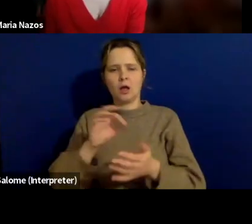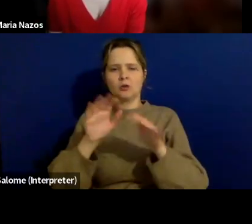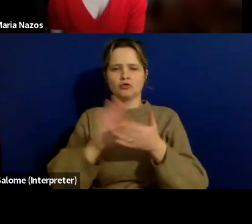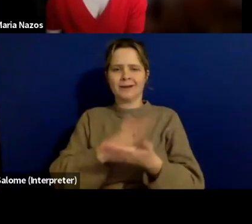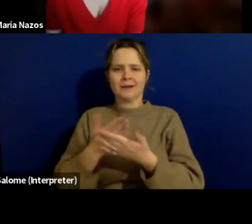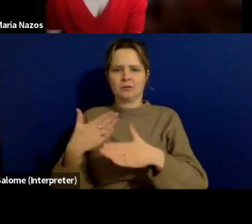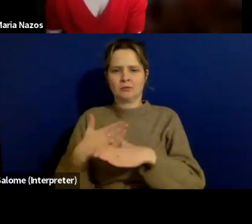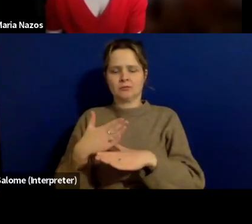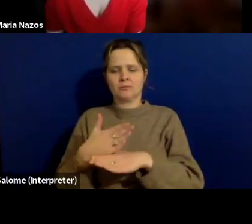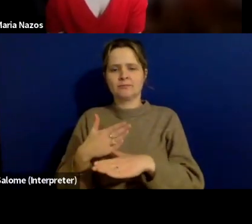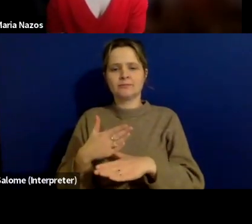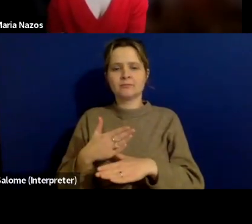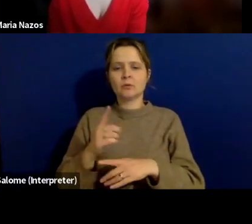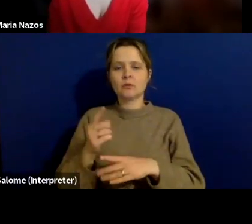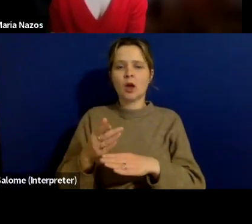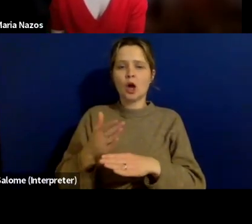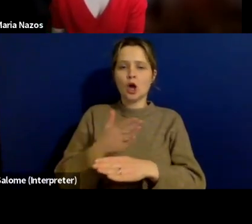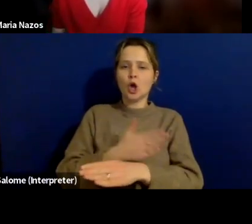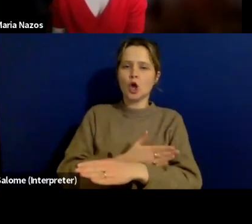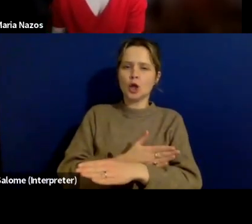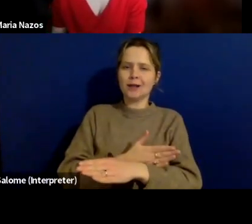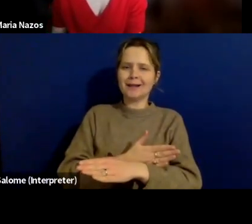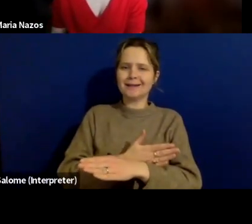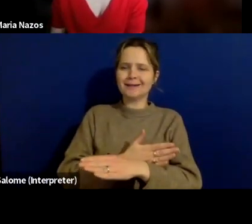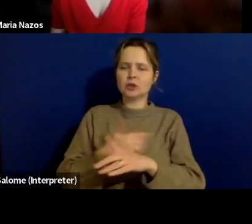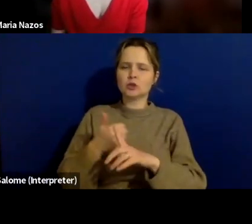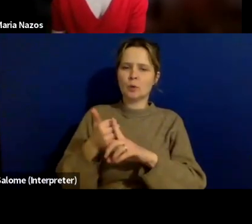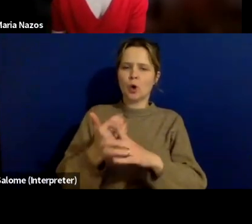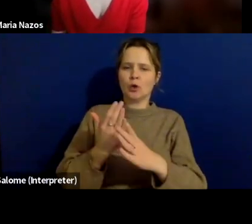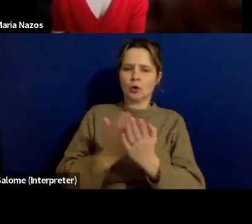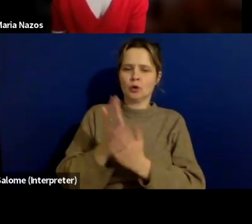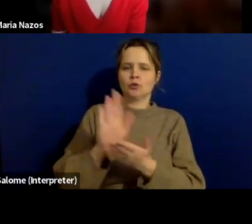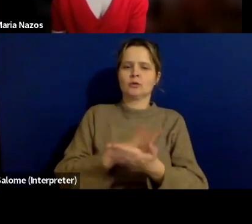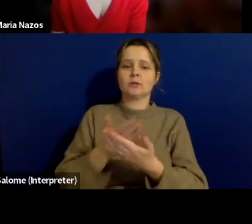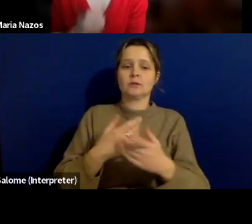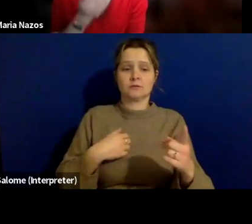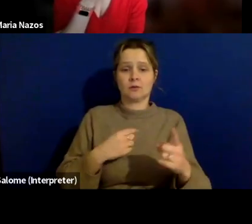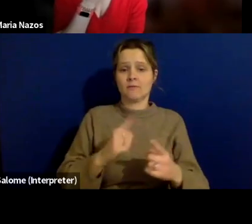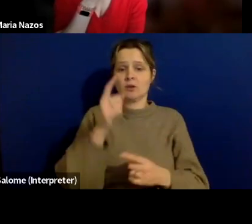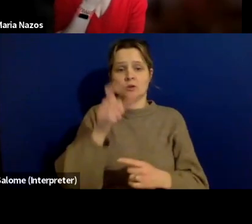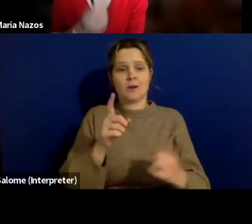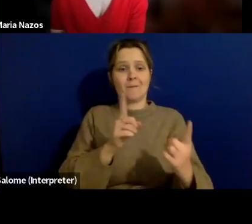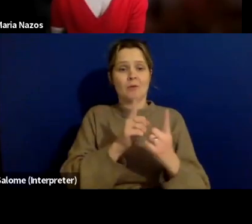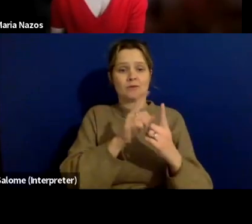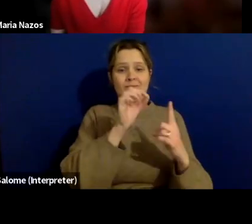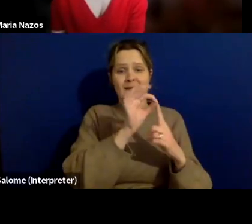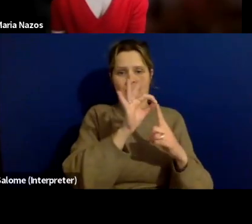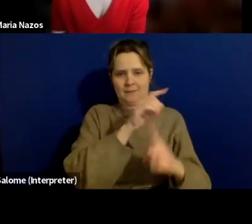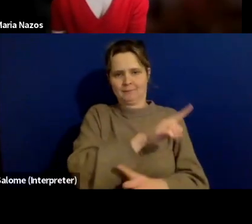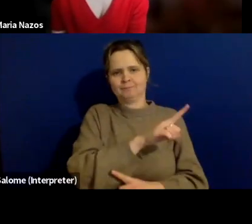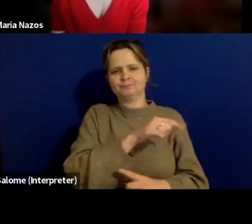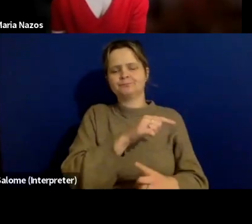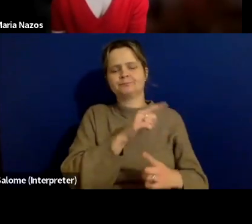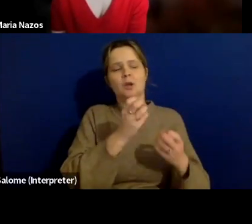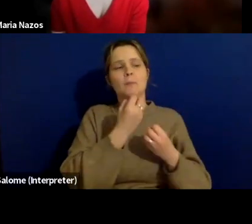of the early kind of aids I had in the translation process, because Phoebe was the first poet I had ever translated,